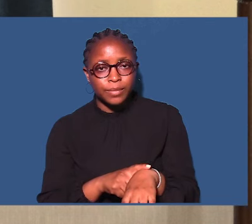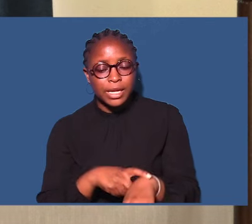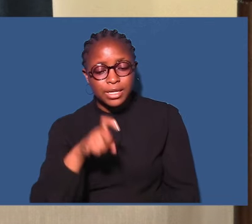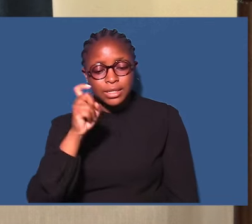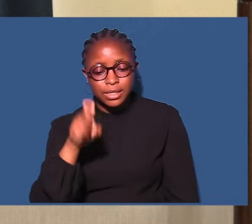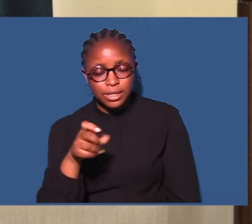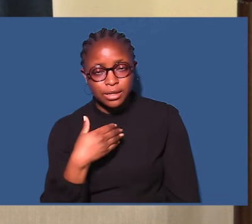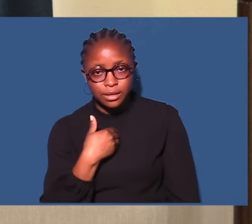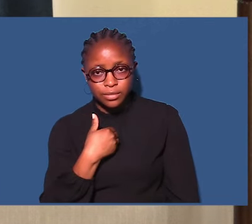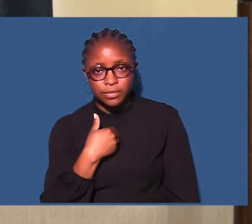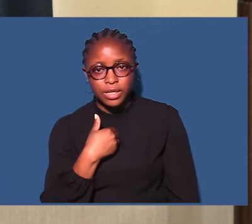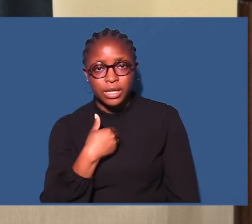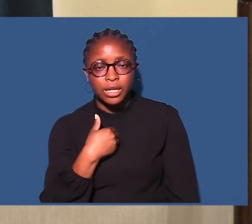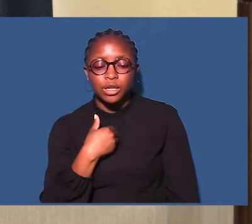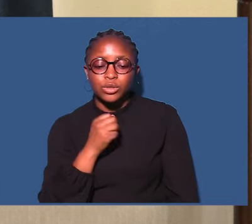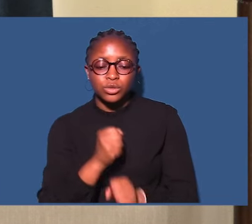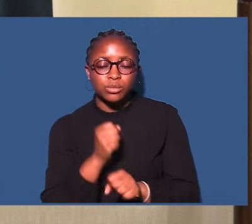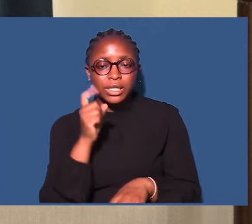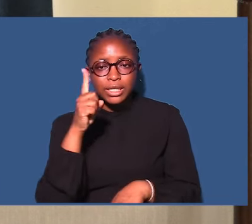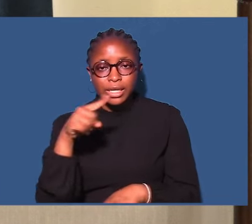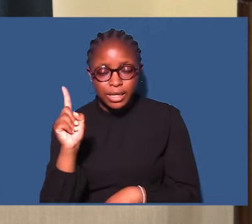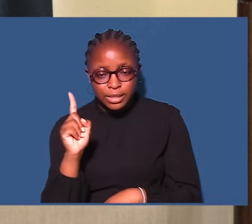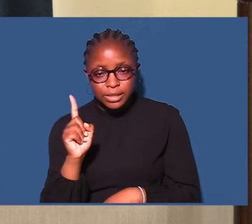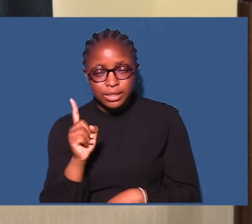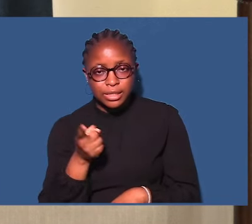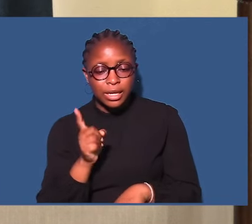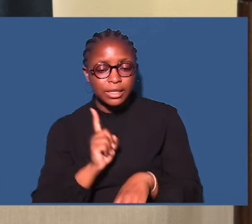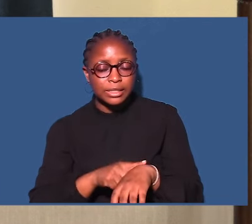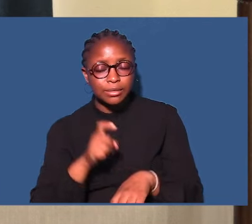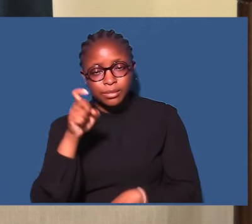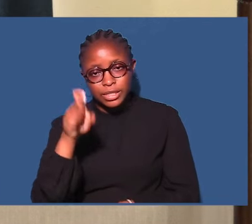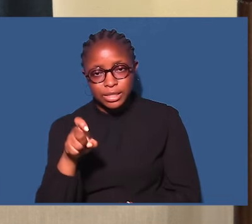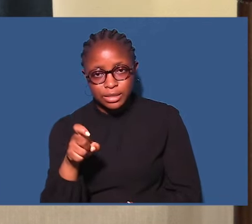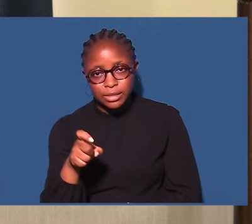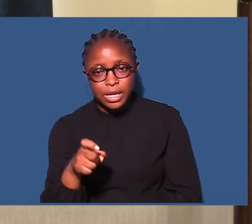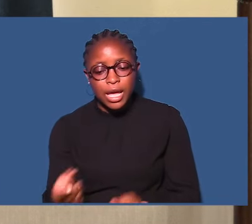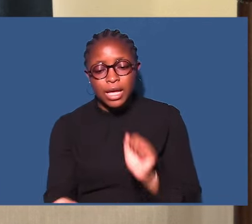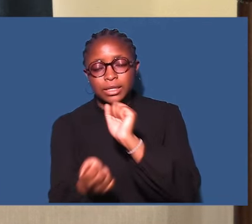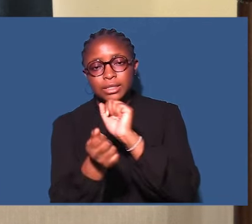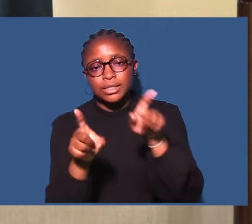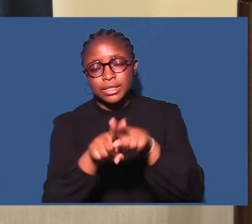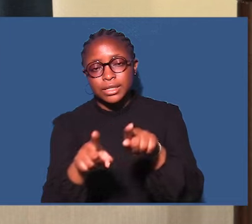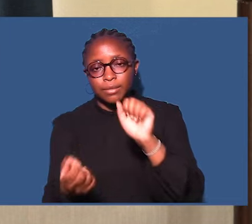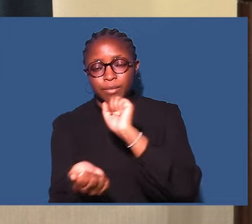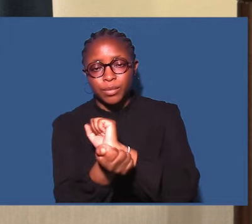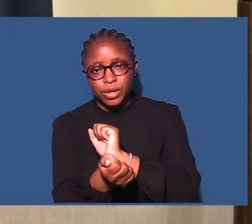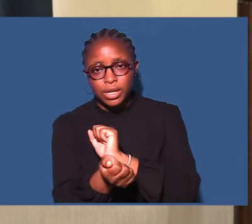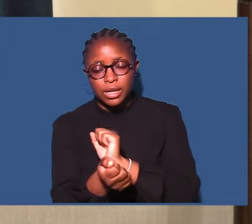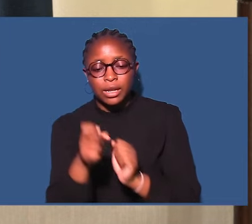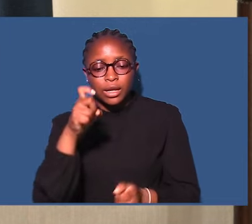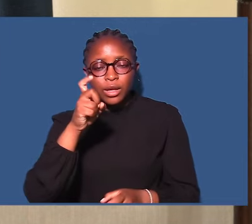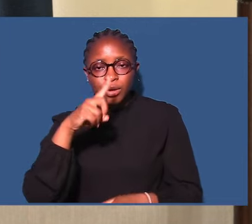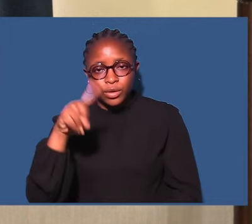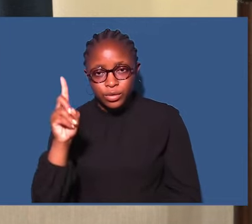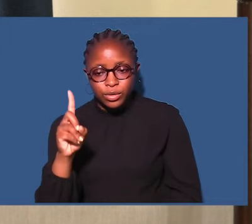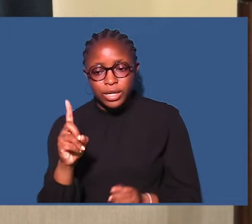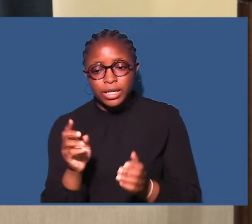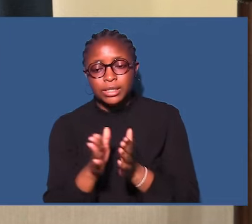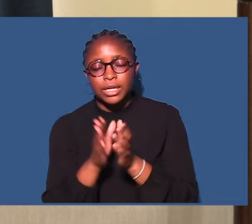to correct when it is necessary, just like Paul was correcting and